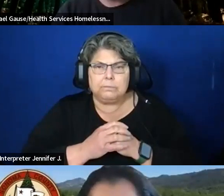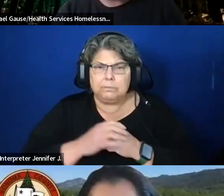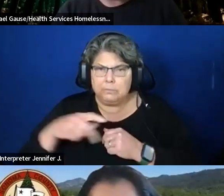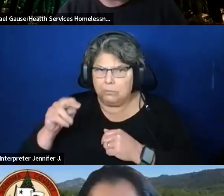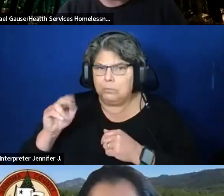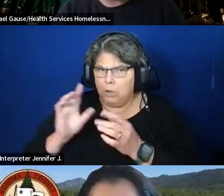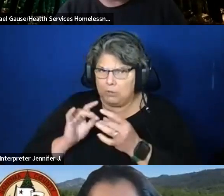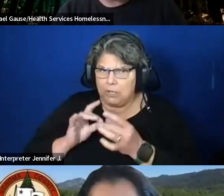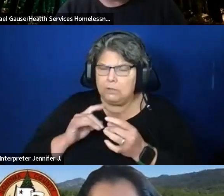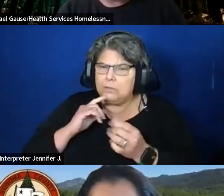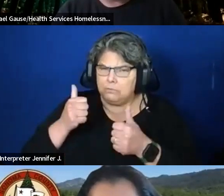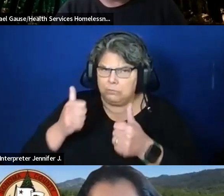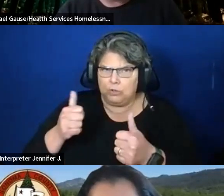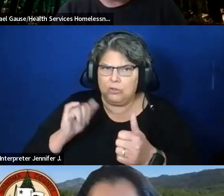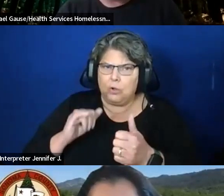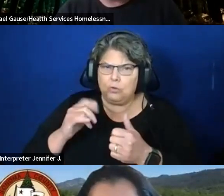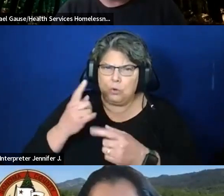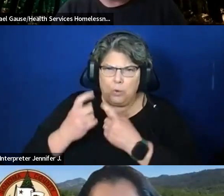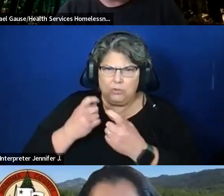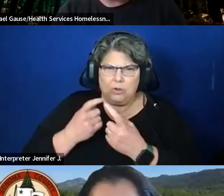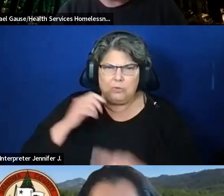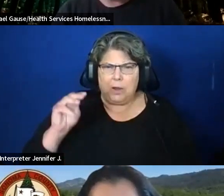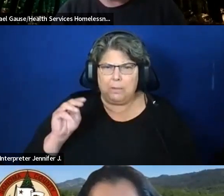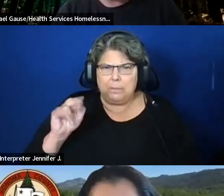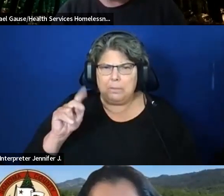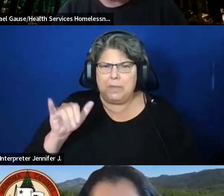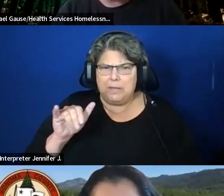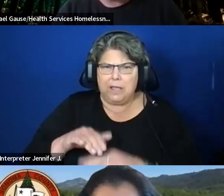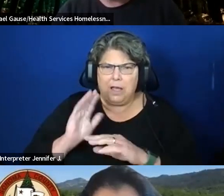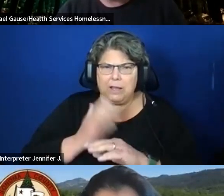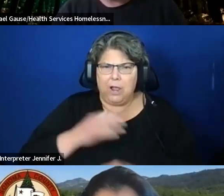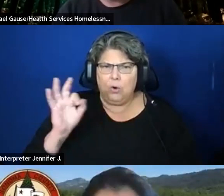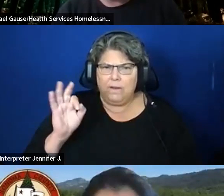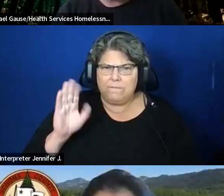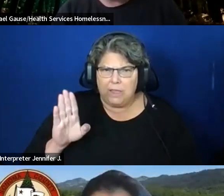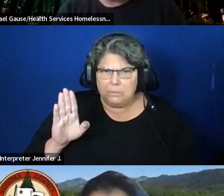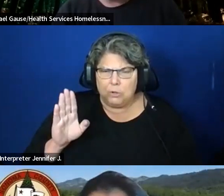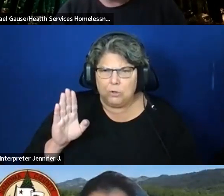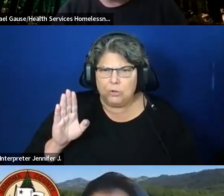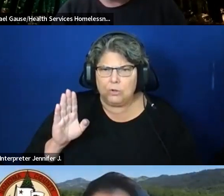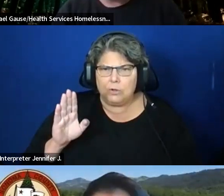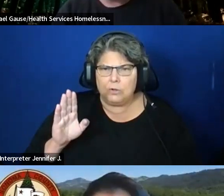good. Those questions come from Mindy on our Facebook